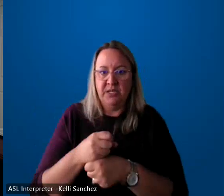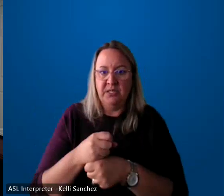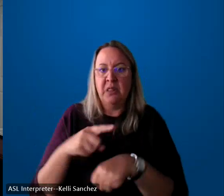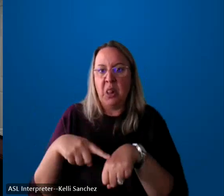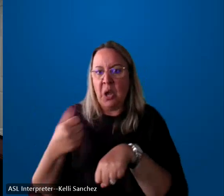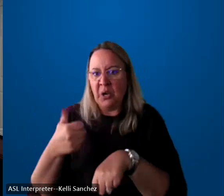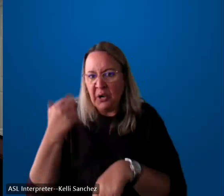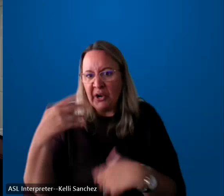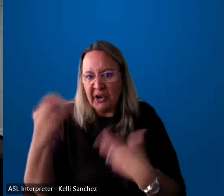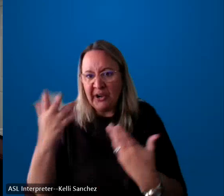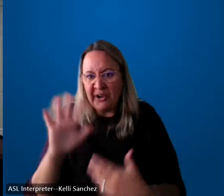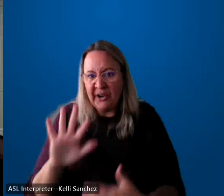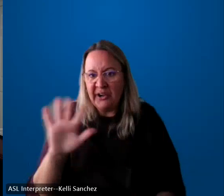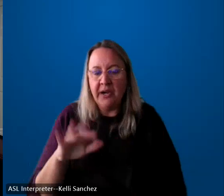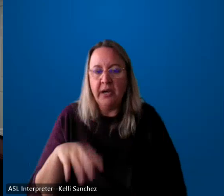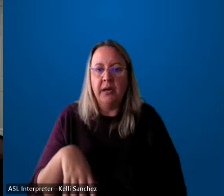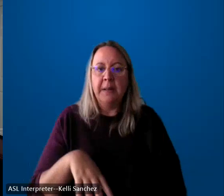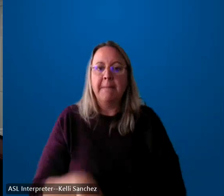longer. Um,